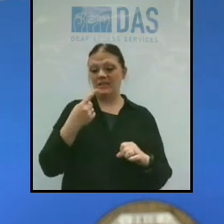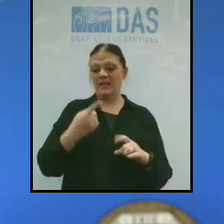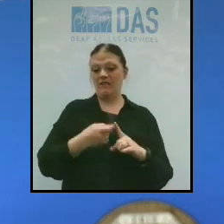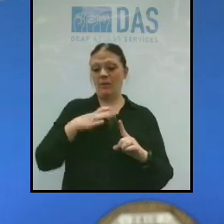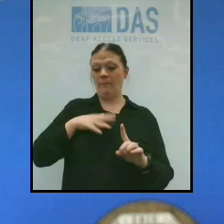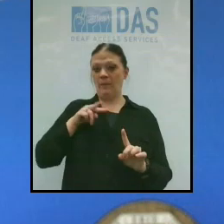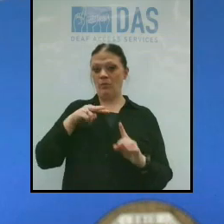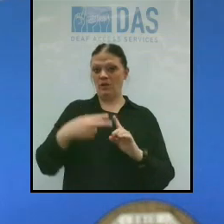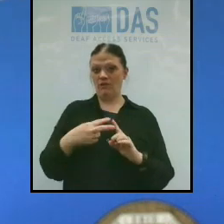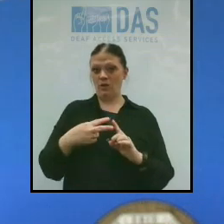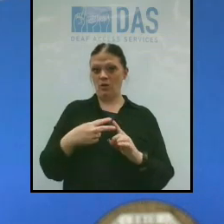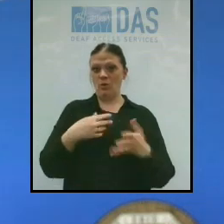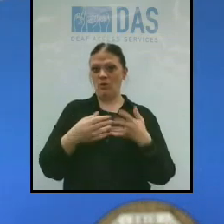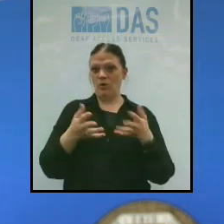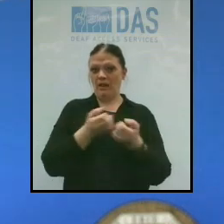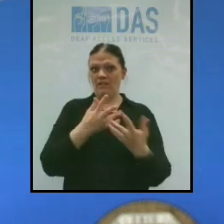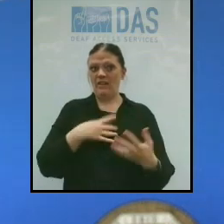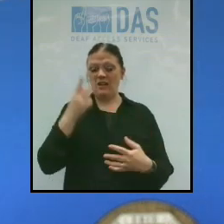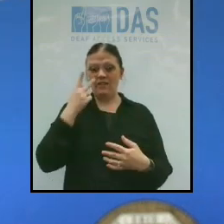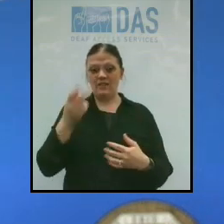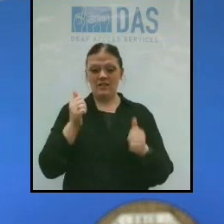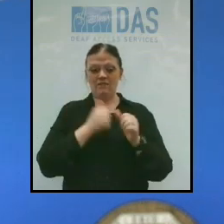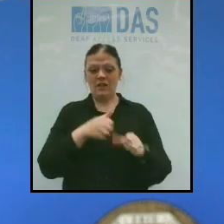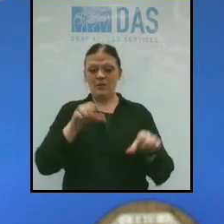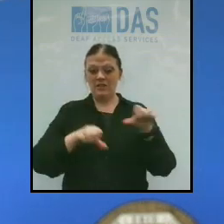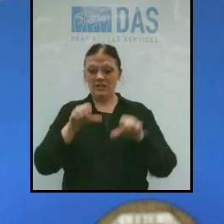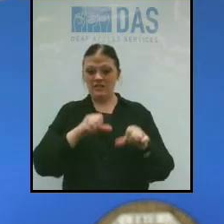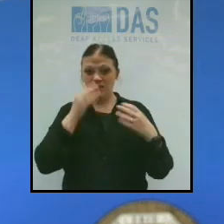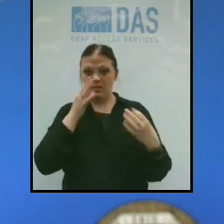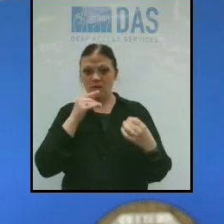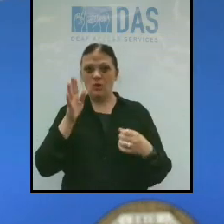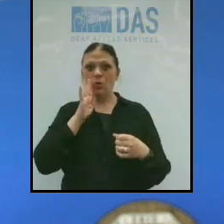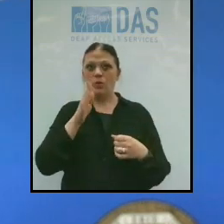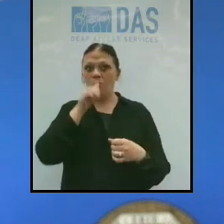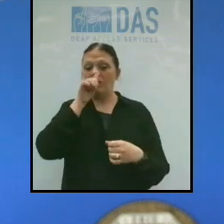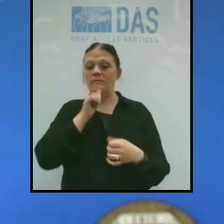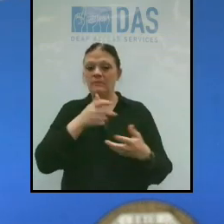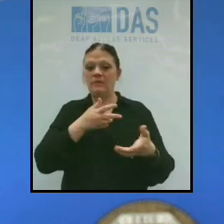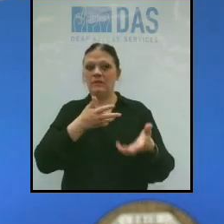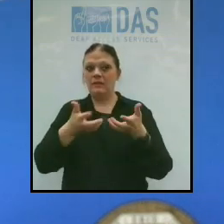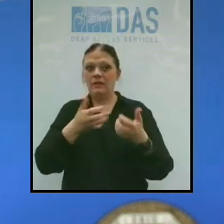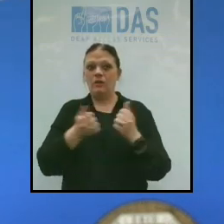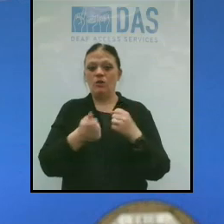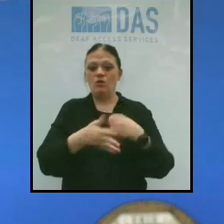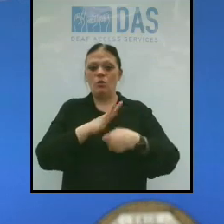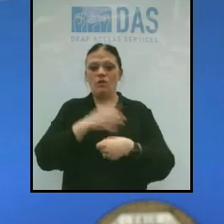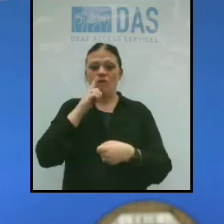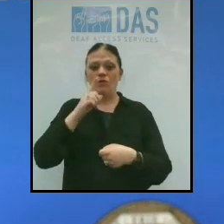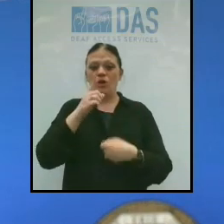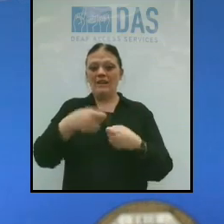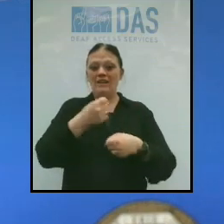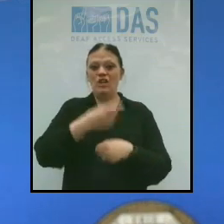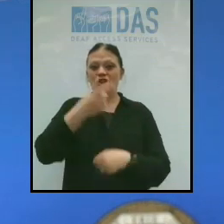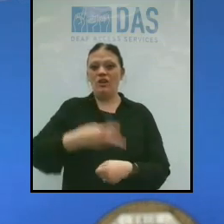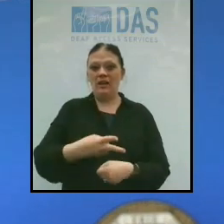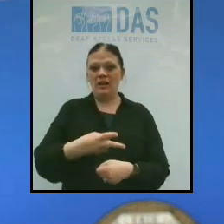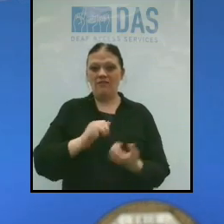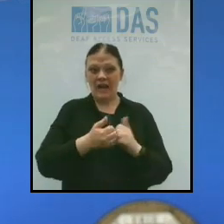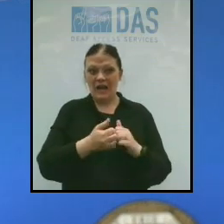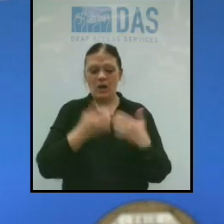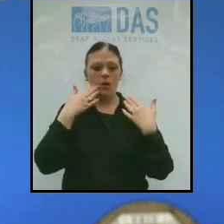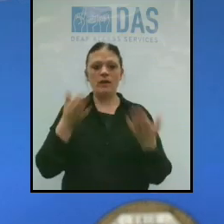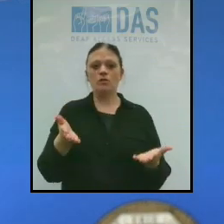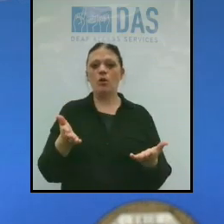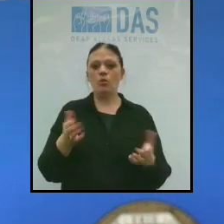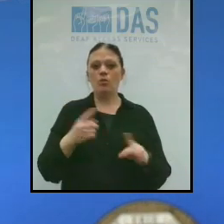of view and what I've seen with regards to the scientific data, is we're going to be dealing with the coronavirus for the next year and a half. In what form, I don't know,